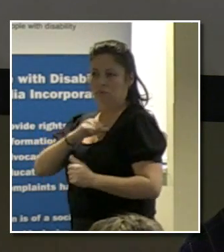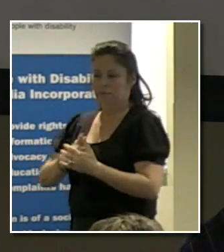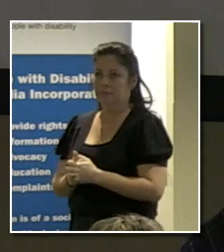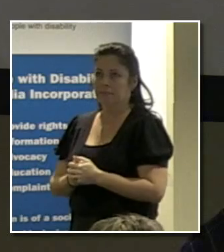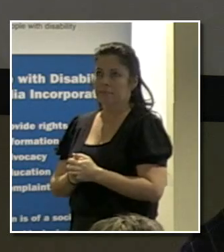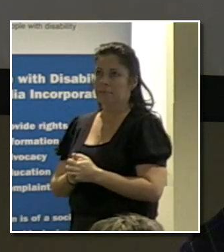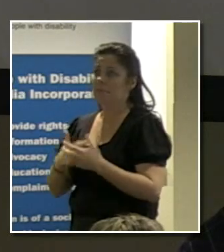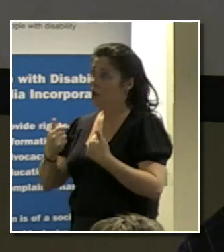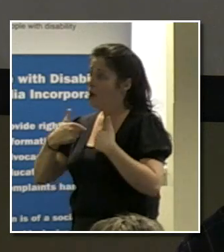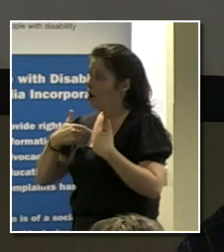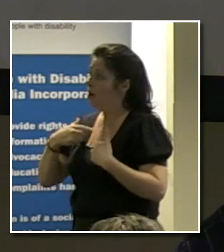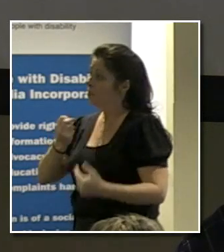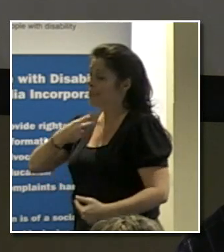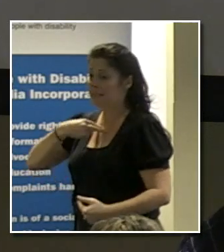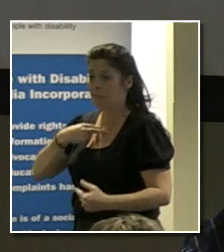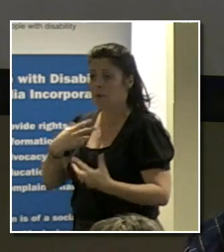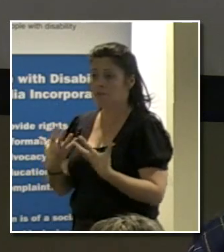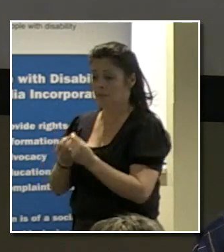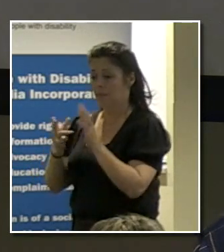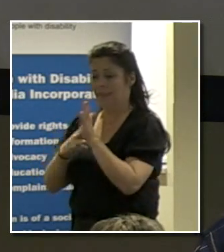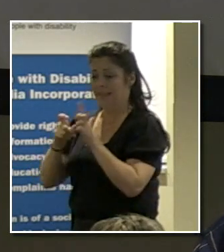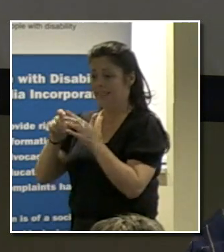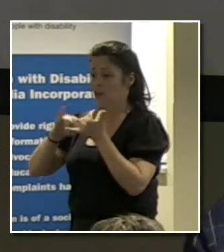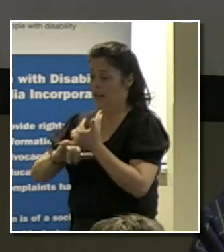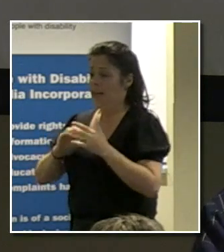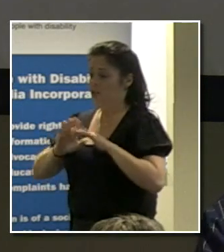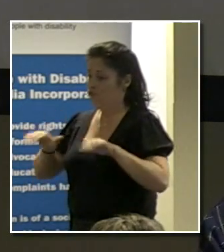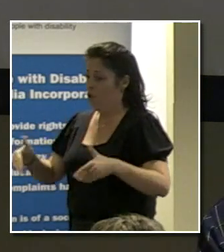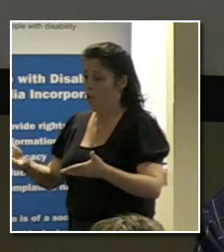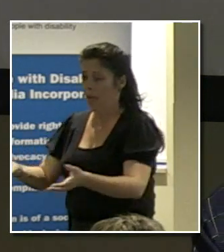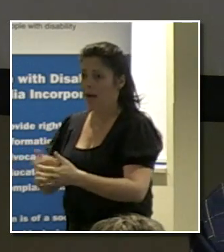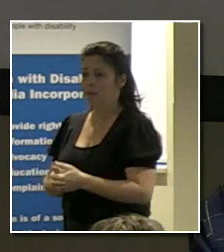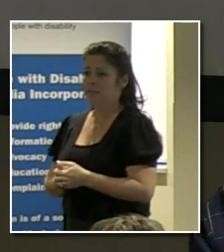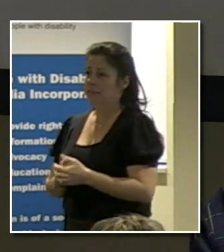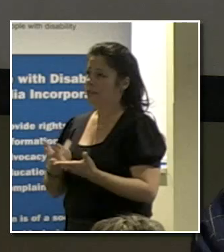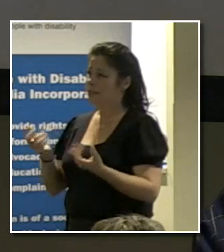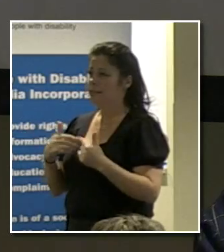the rollout of the NDS. It lacks purpose, commitment, and rigour. Excuse me.